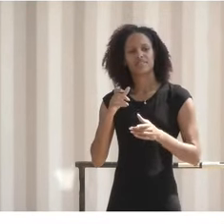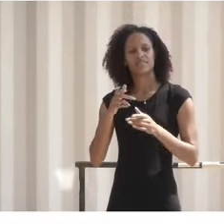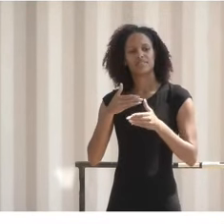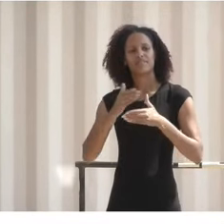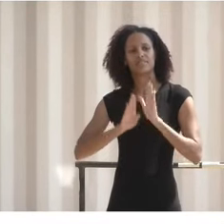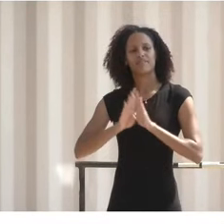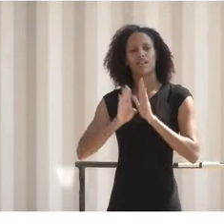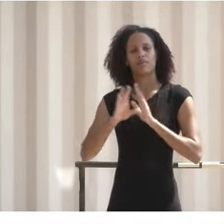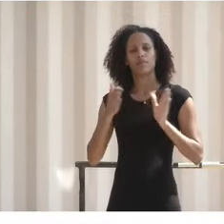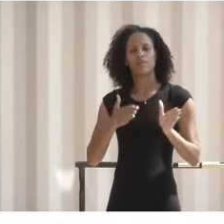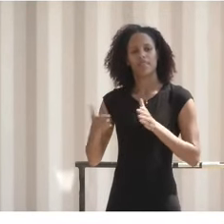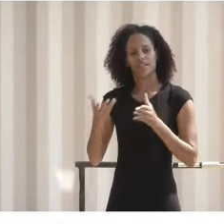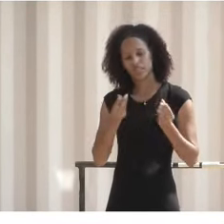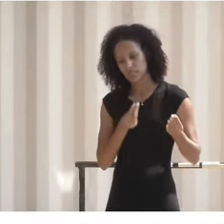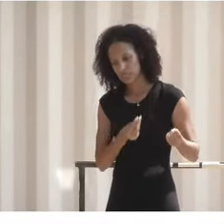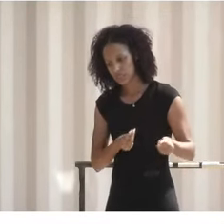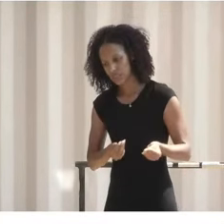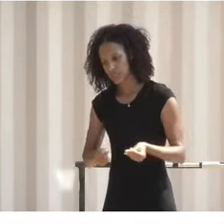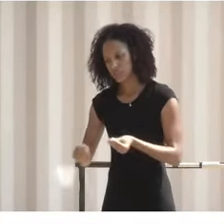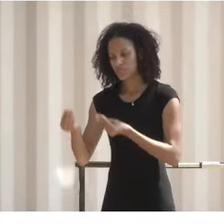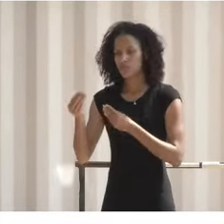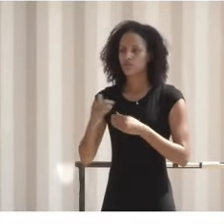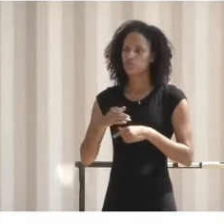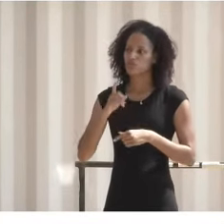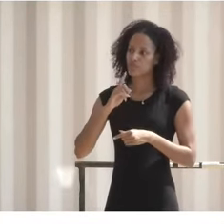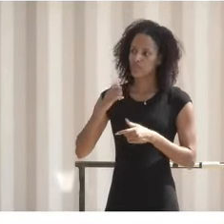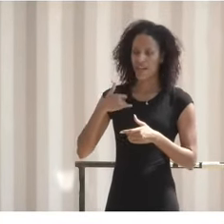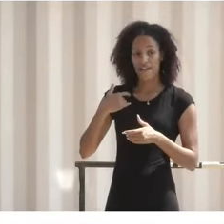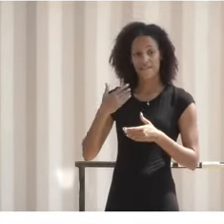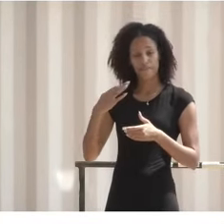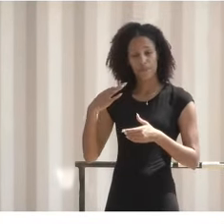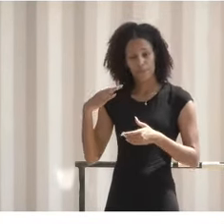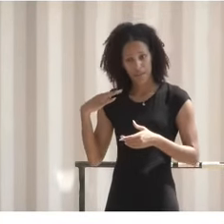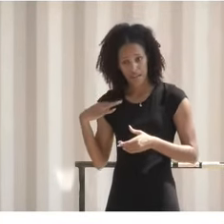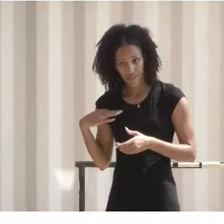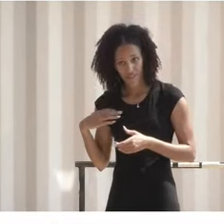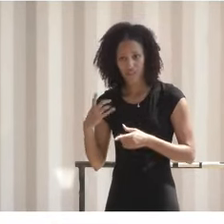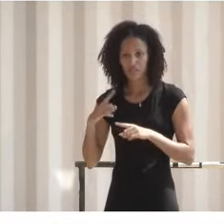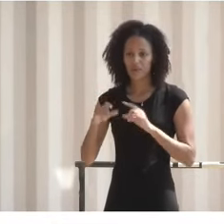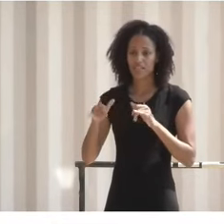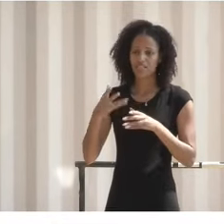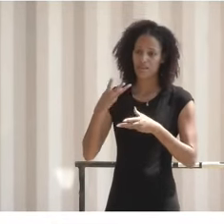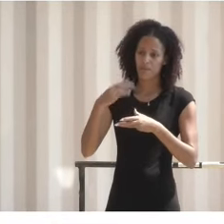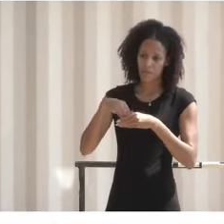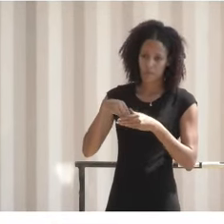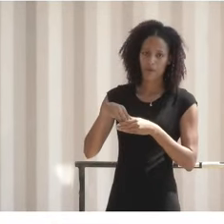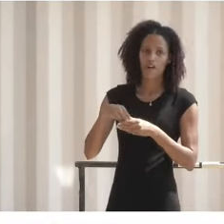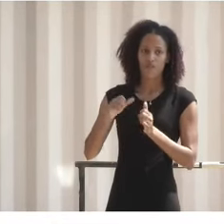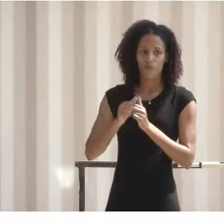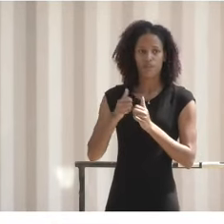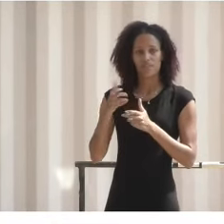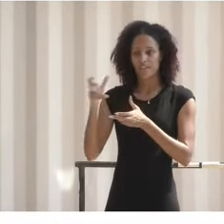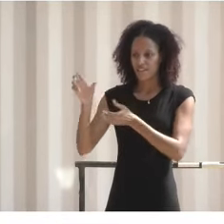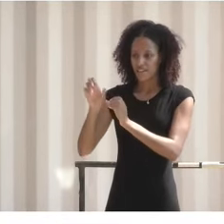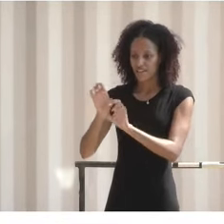know, that their livelihoods and economic benefits are a part of bringing investments to the